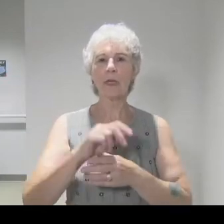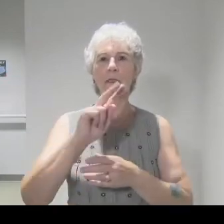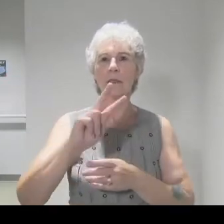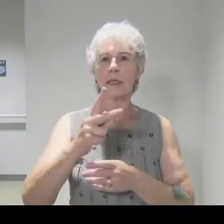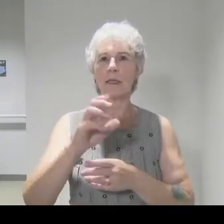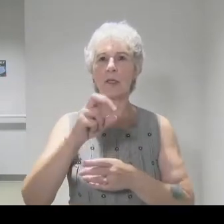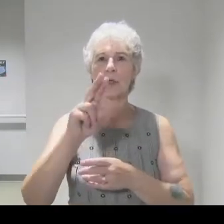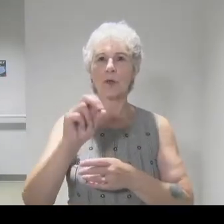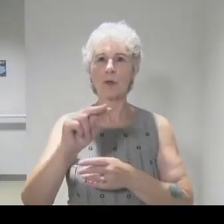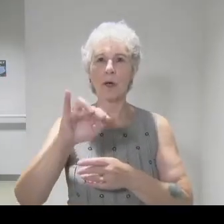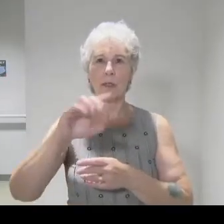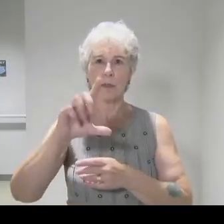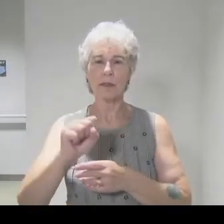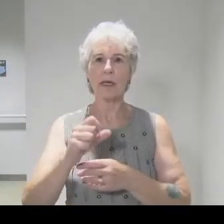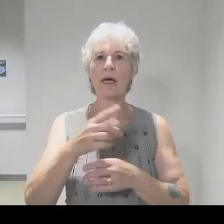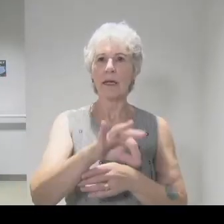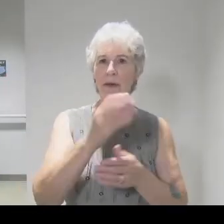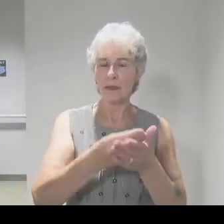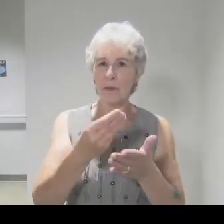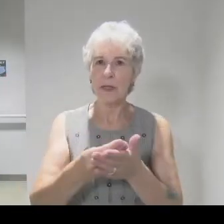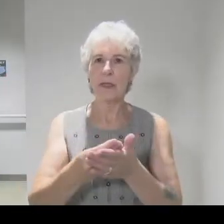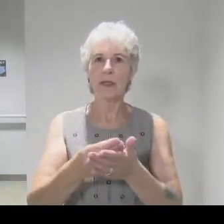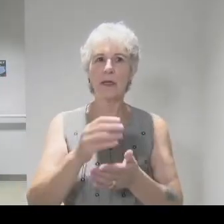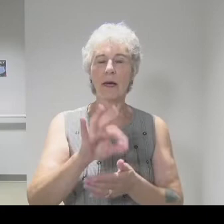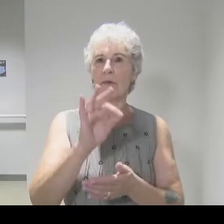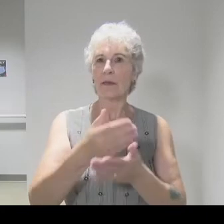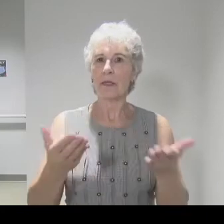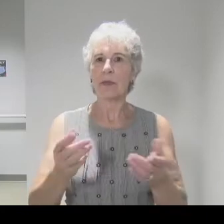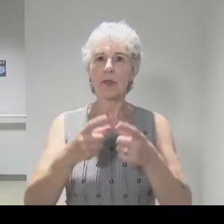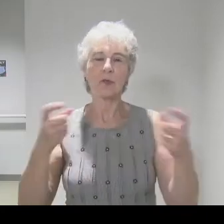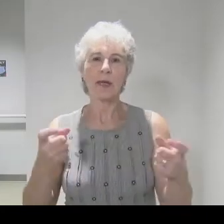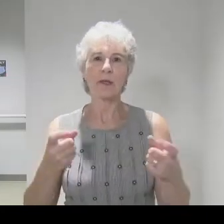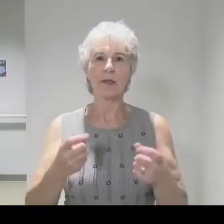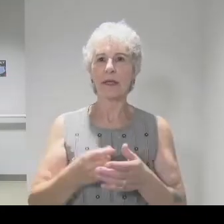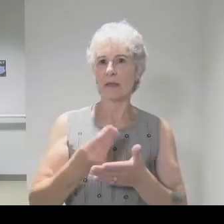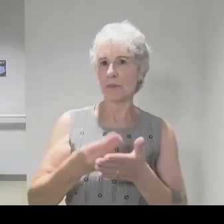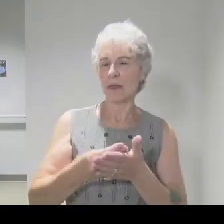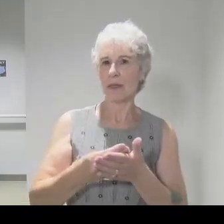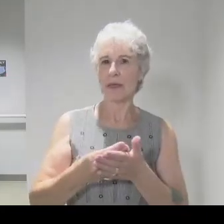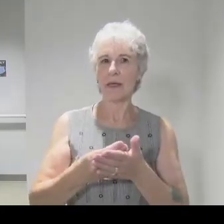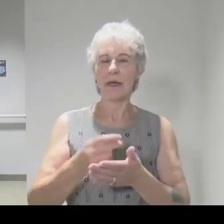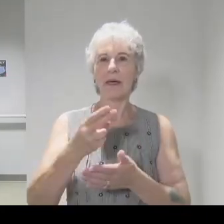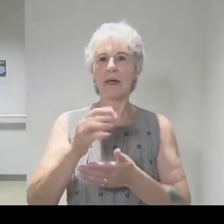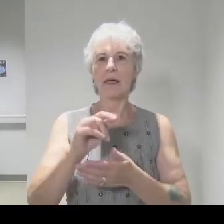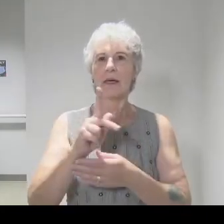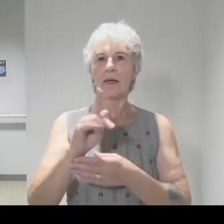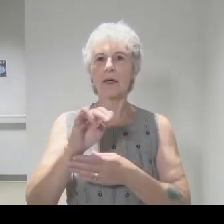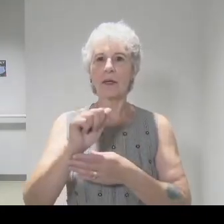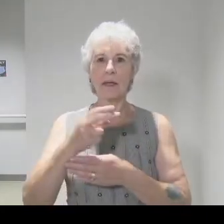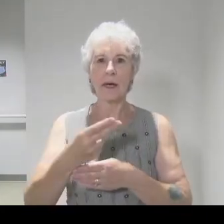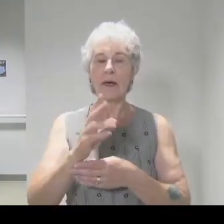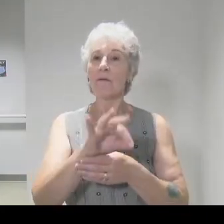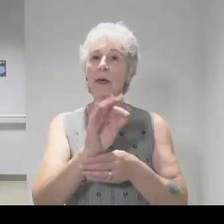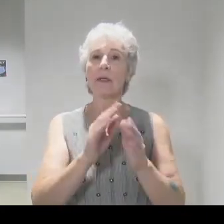we find that they found some money, and they found something greater than silver and gold, for Hilkiah the priest found a